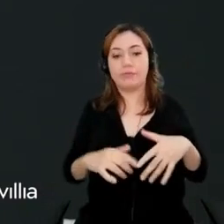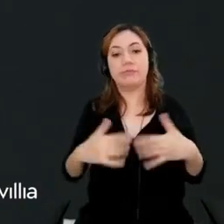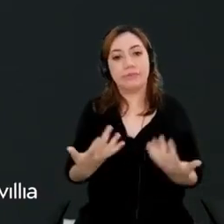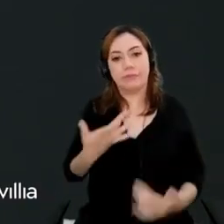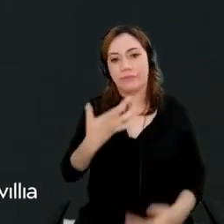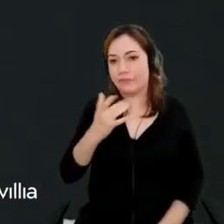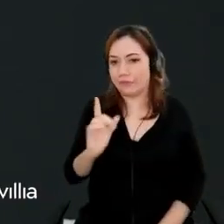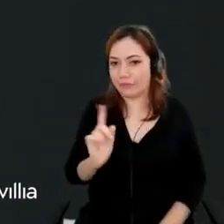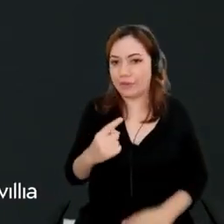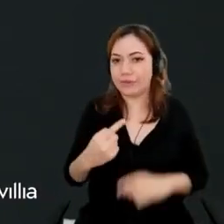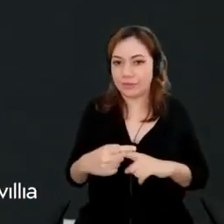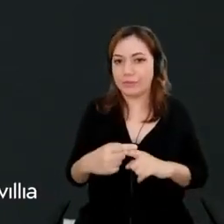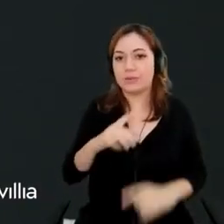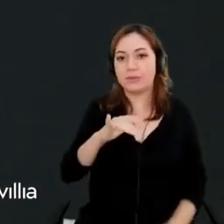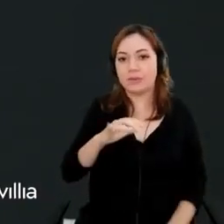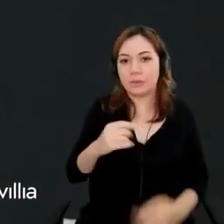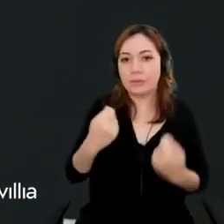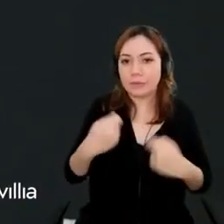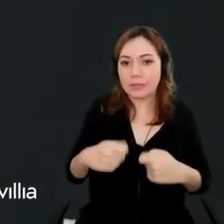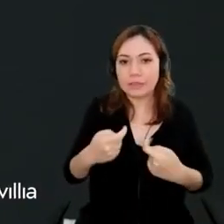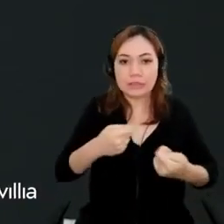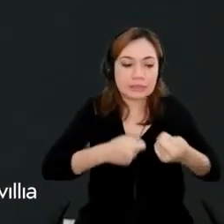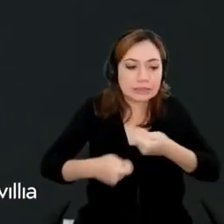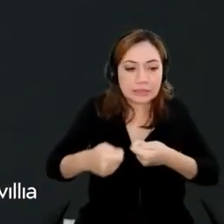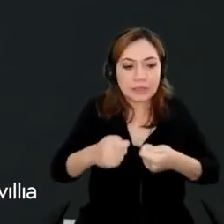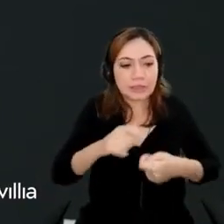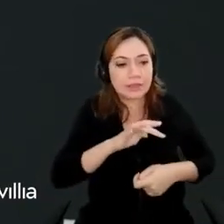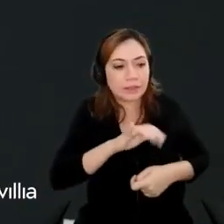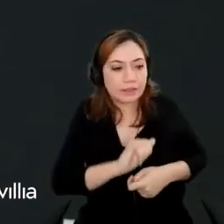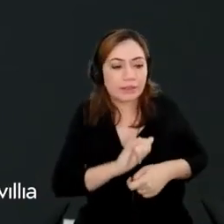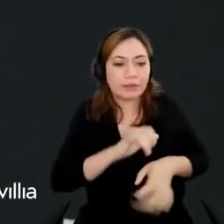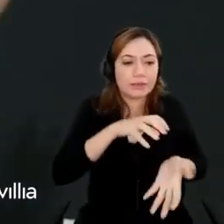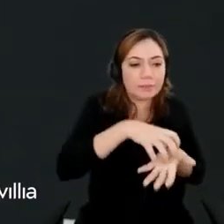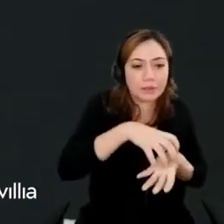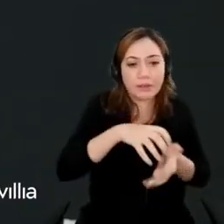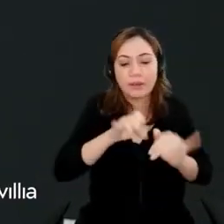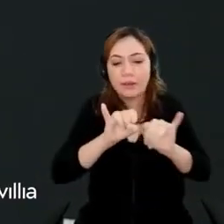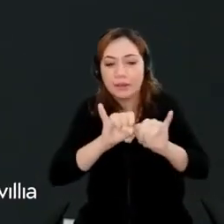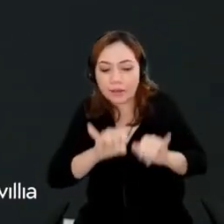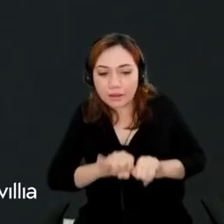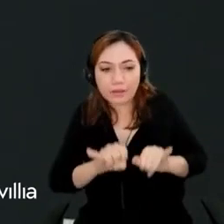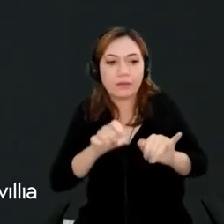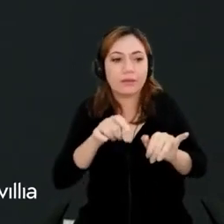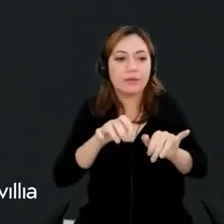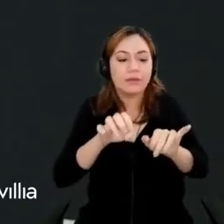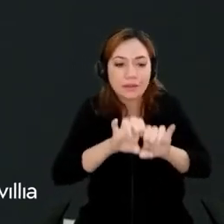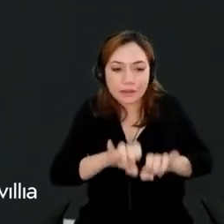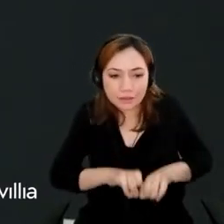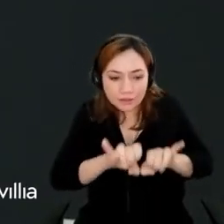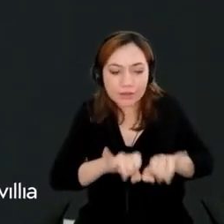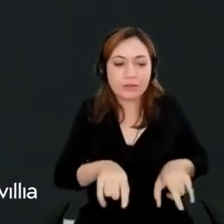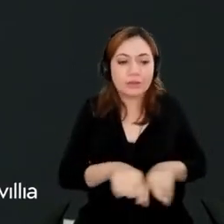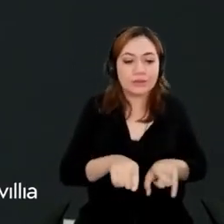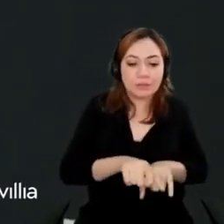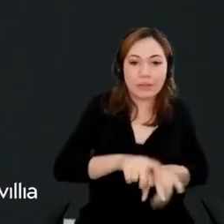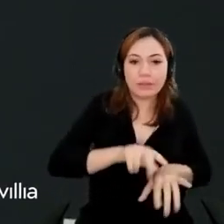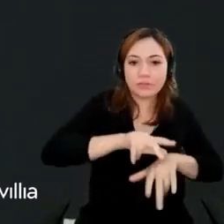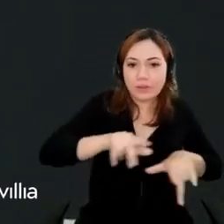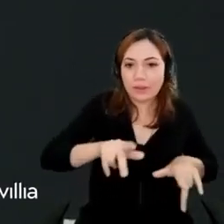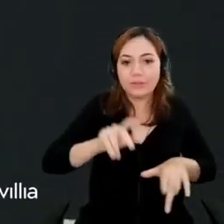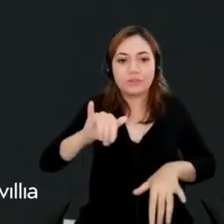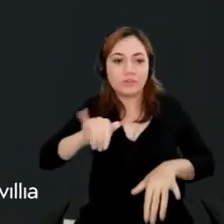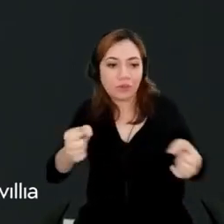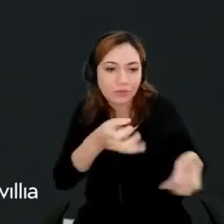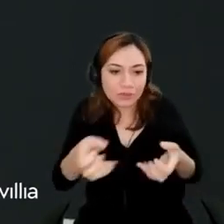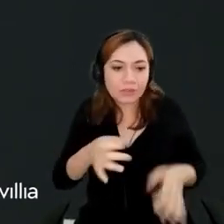the infrastructure, the systems, everything that we are doing now, and innovation, AI. But I believe